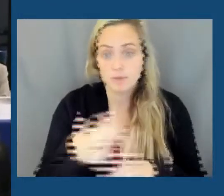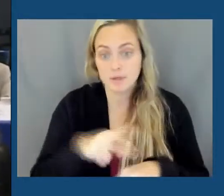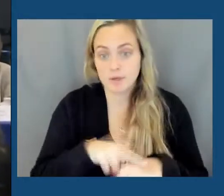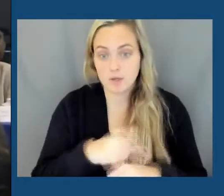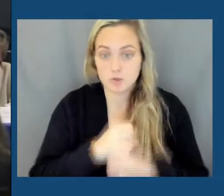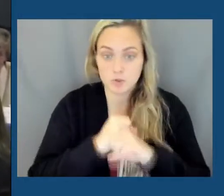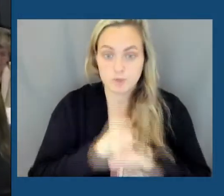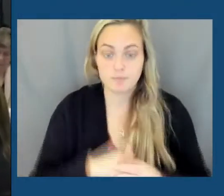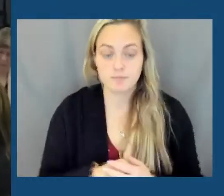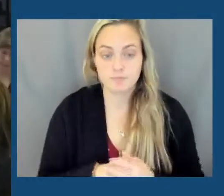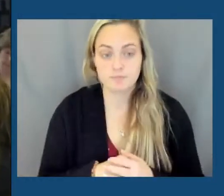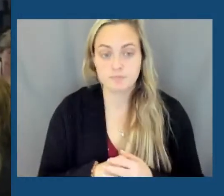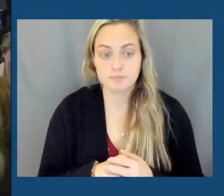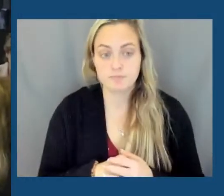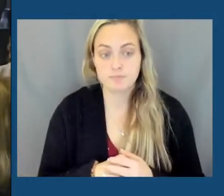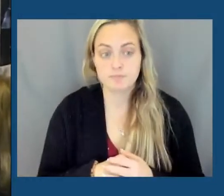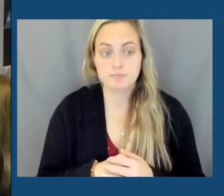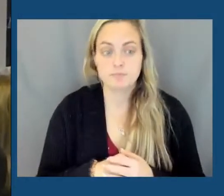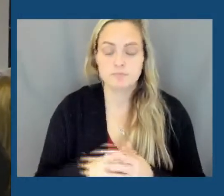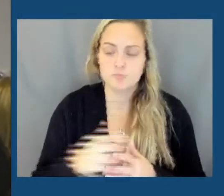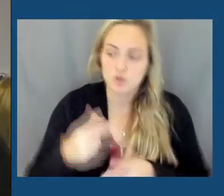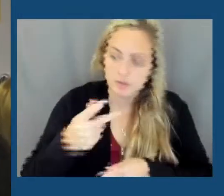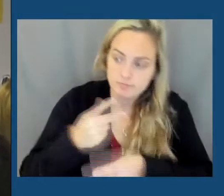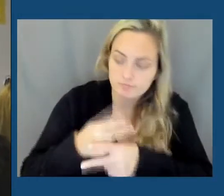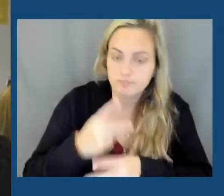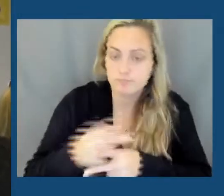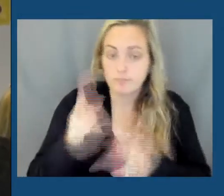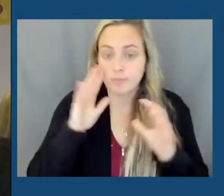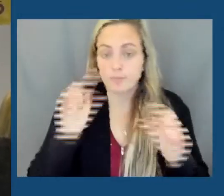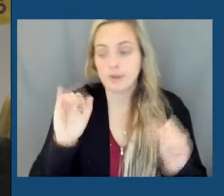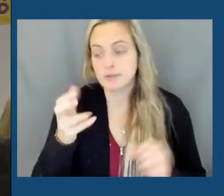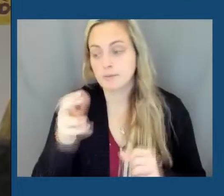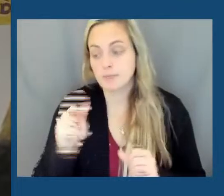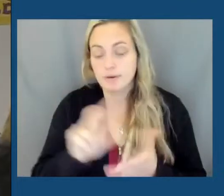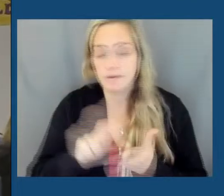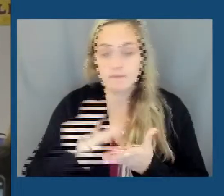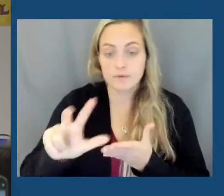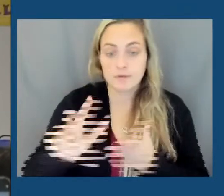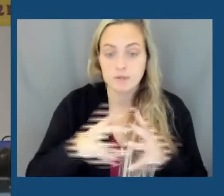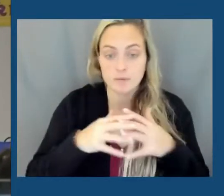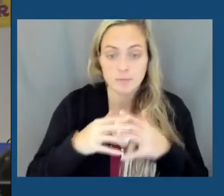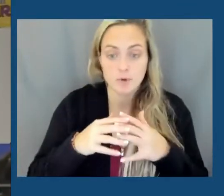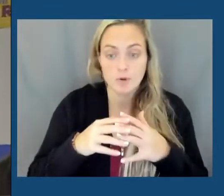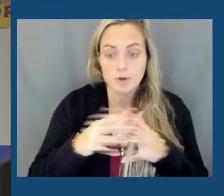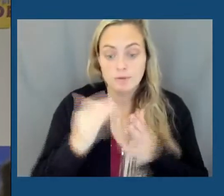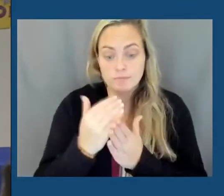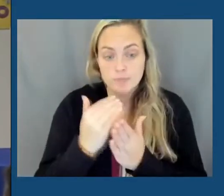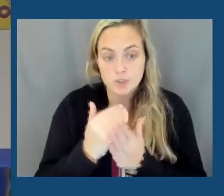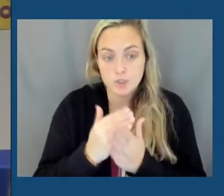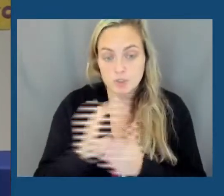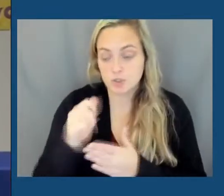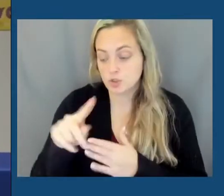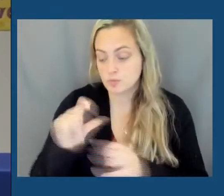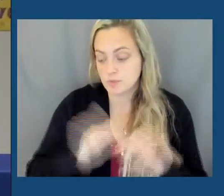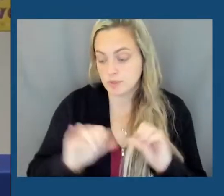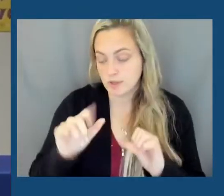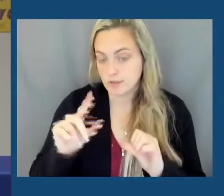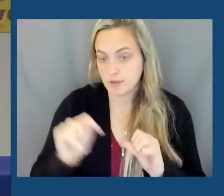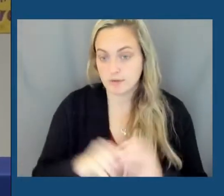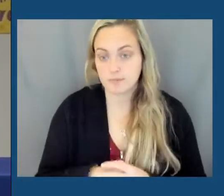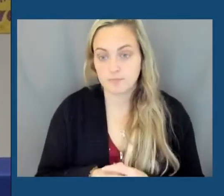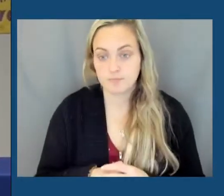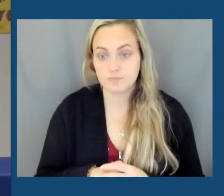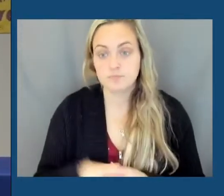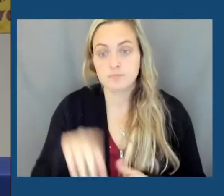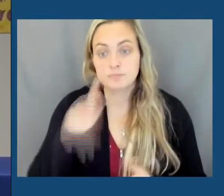security. She has championed President Biden's Investing in America agenda, including the CHIPS and Science Act.